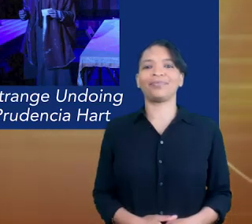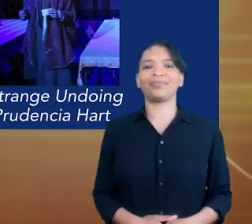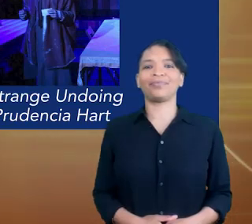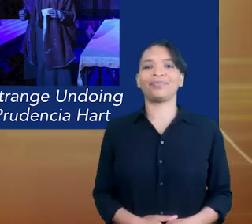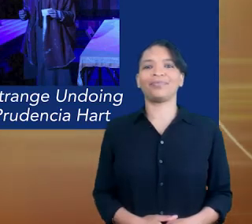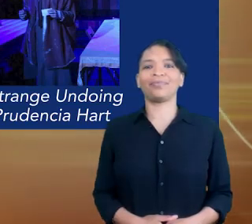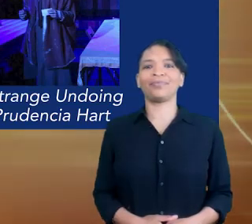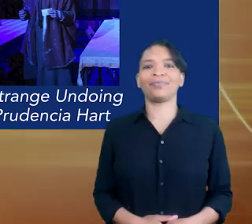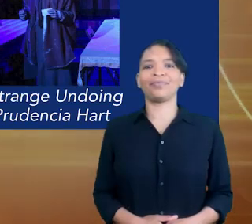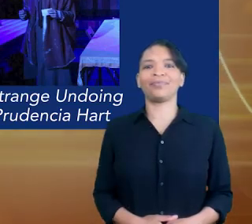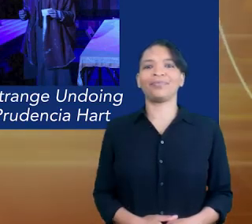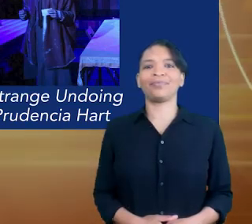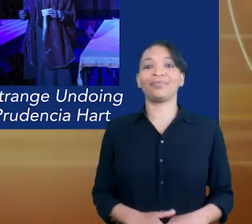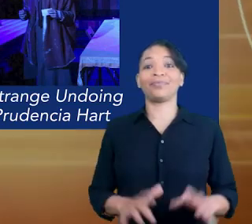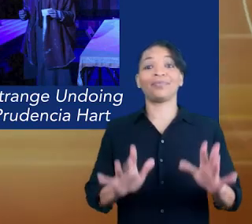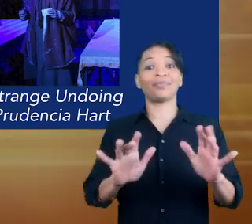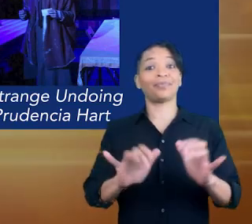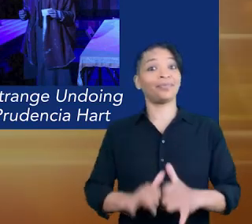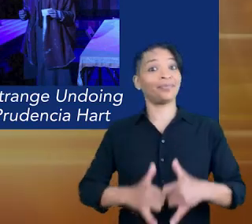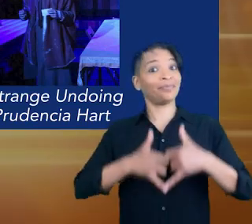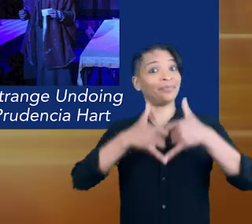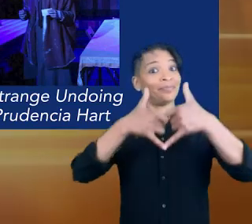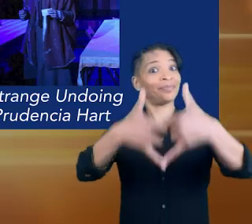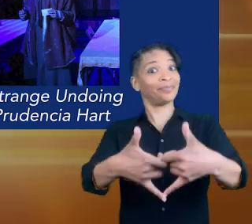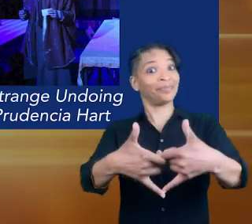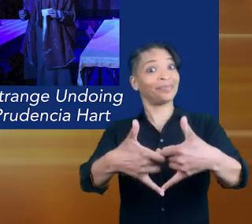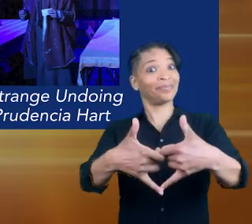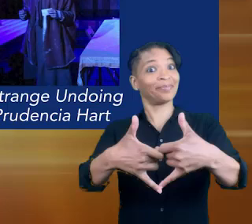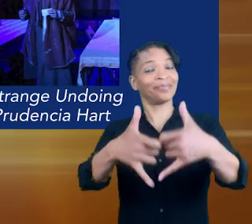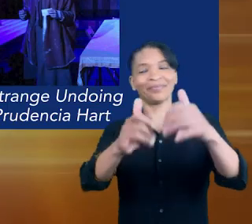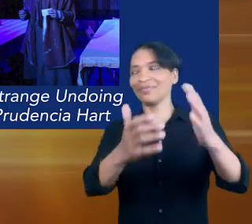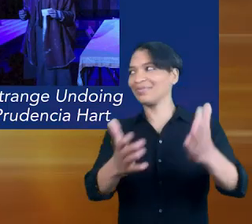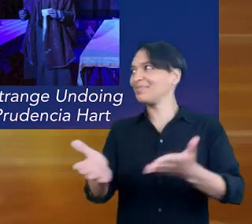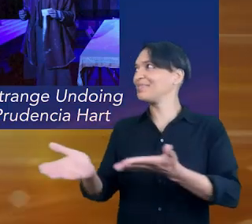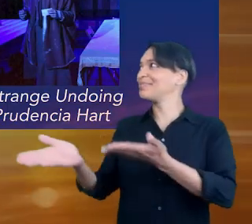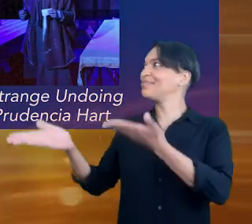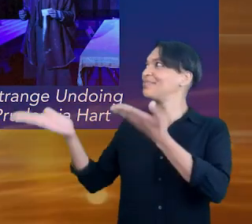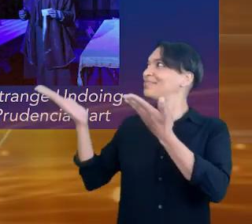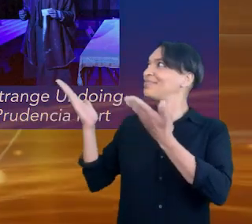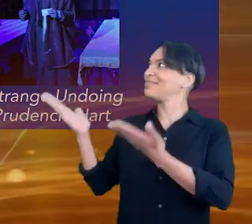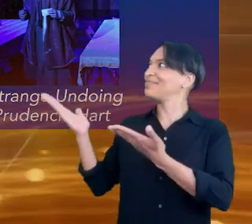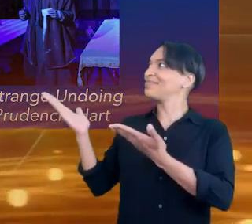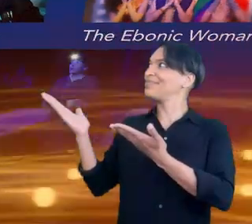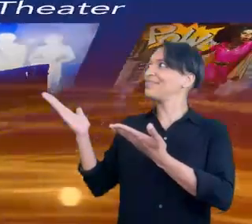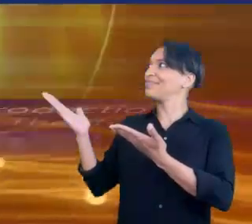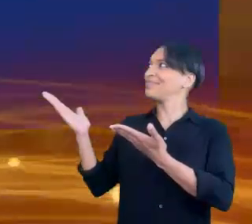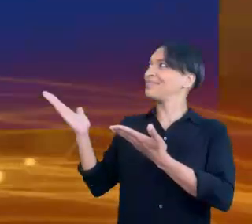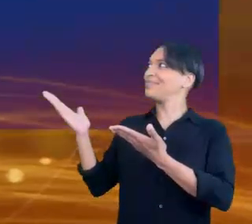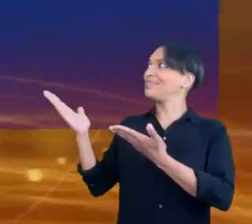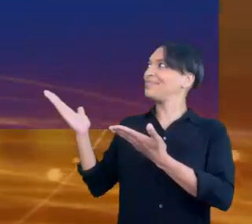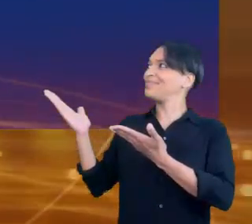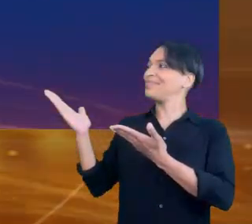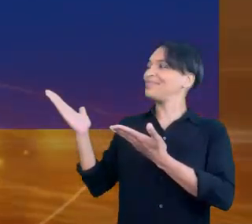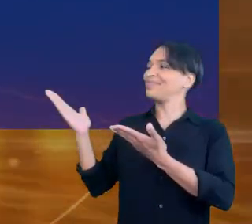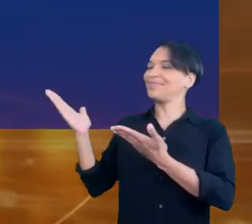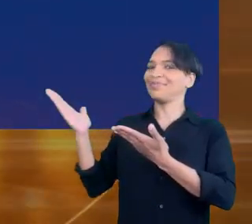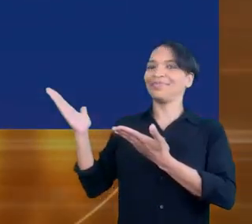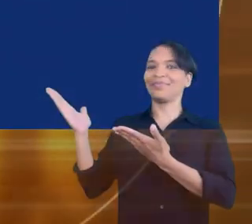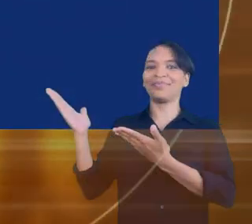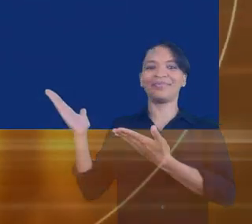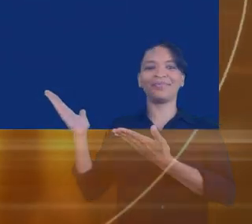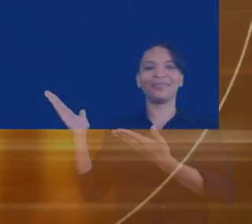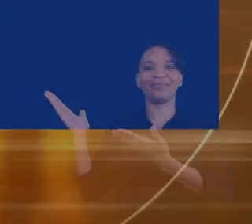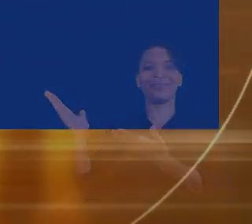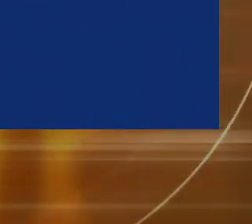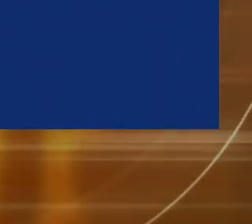Prudencia Hart, Apollinaire Theater Company, and the Elliot Norton Award goes to The Stone,